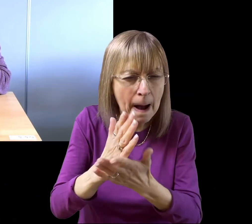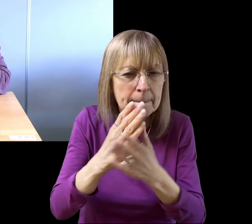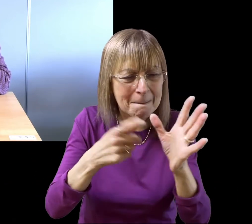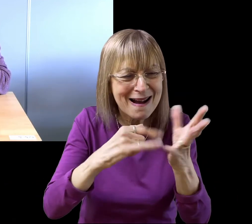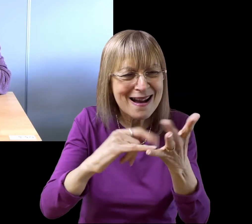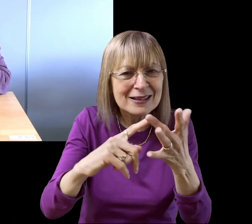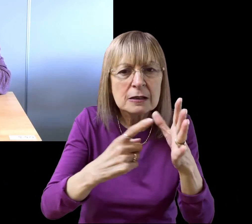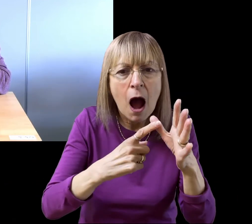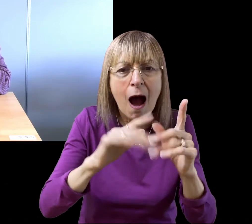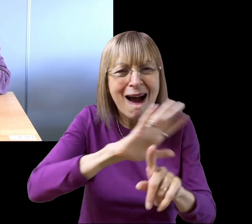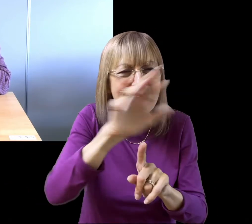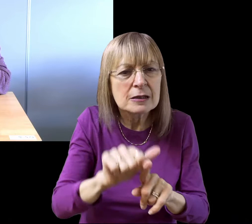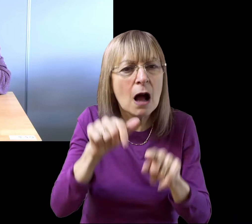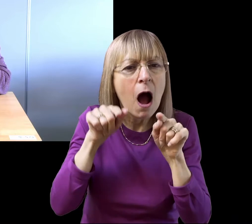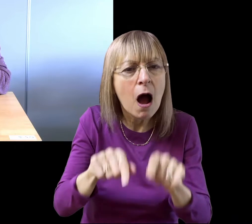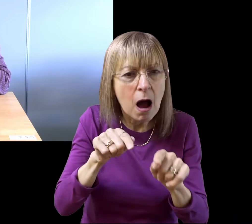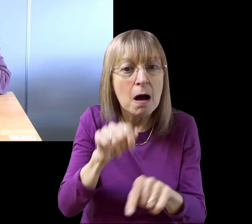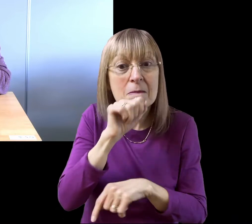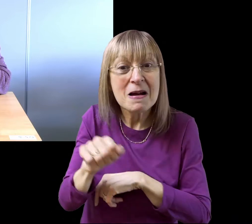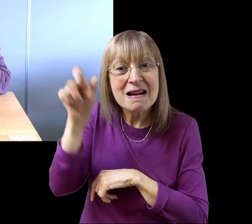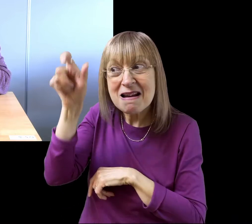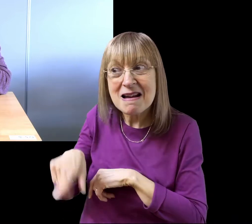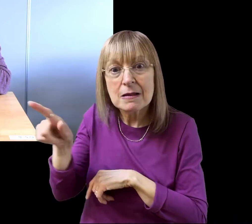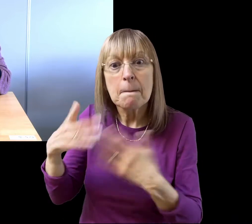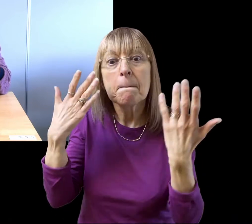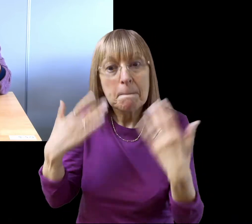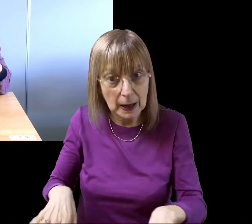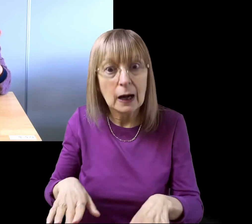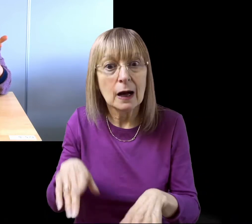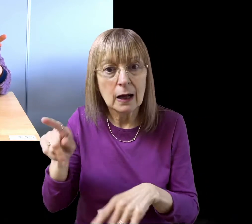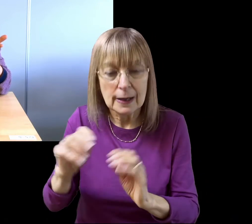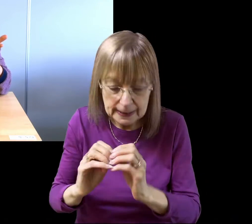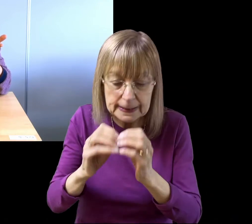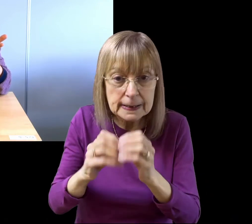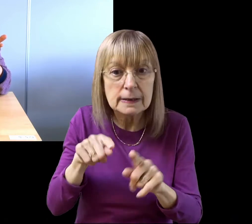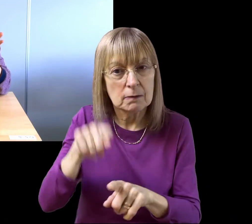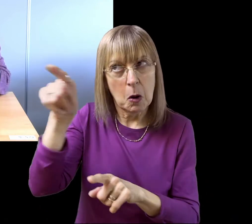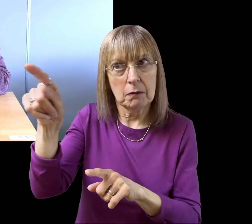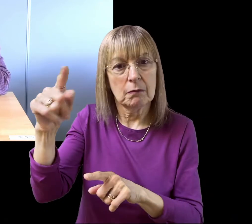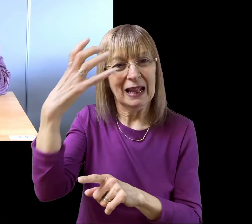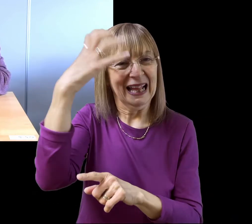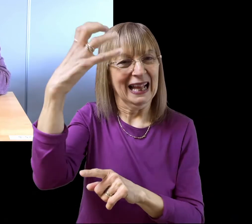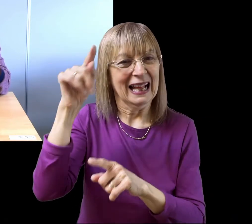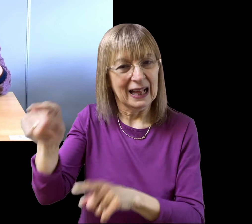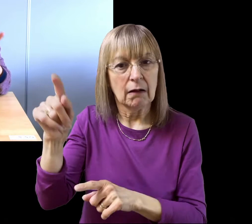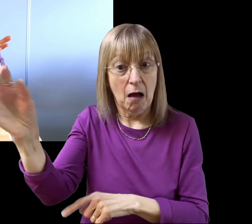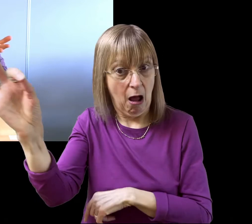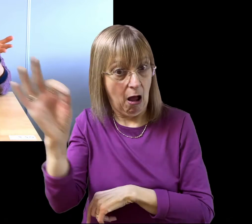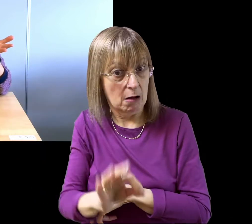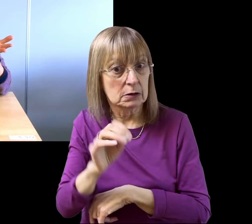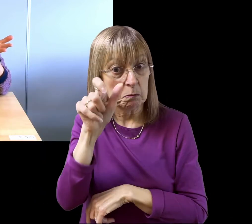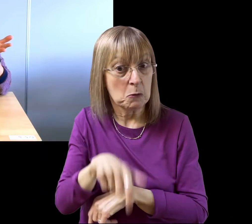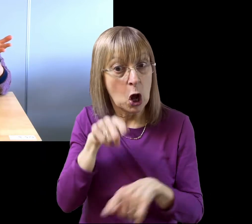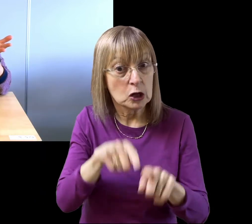from China, definitely Asia, which has a man performing a task for the king, and the king